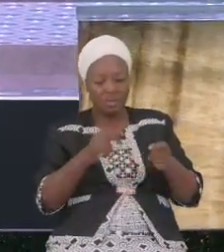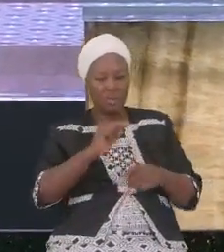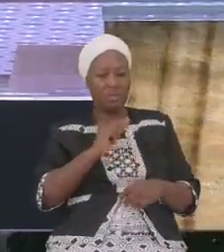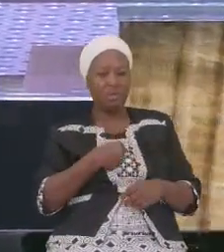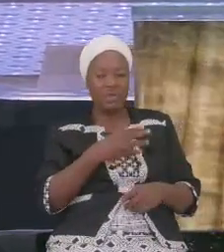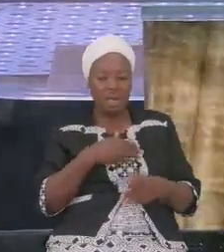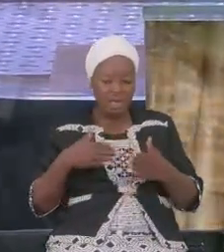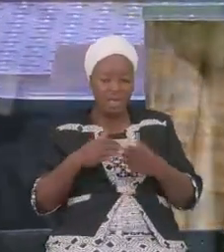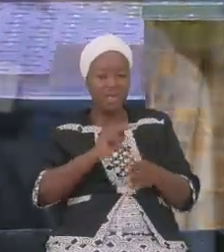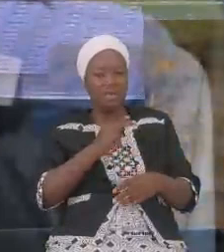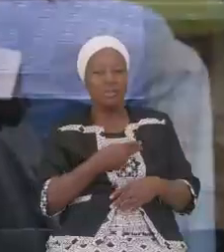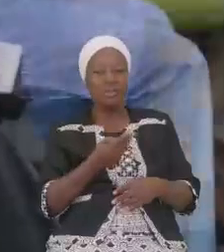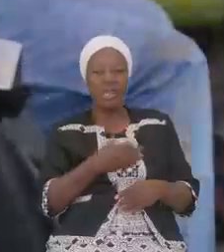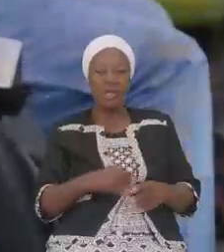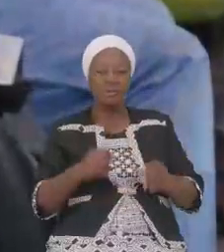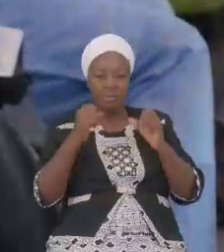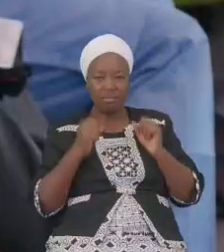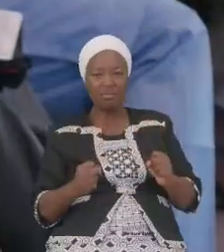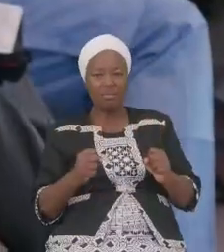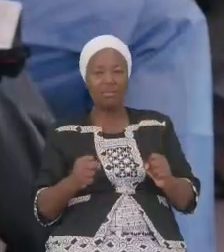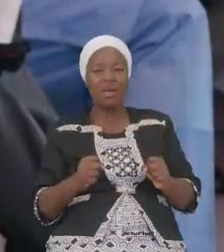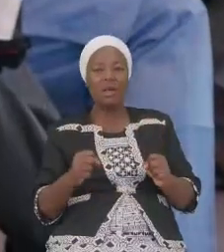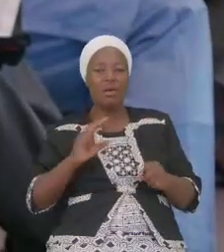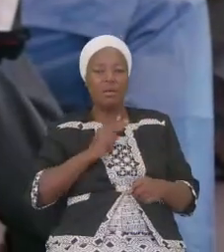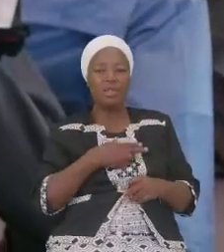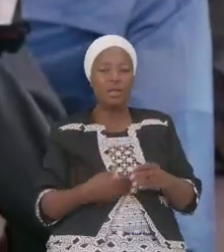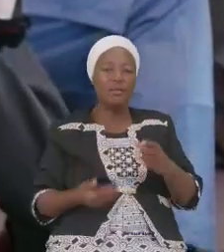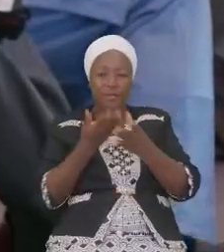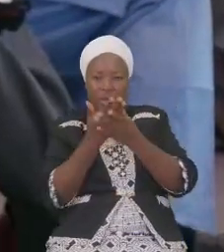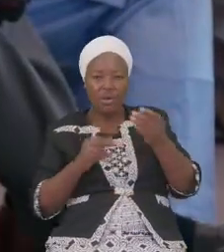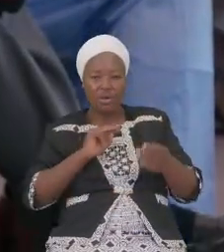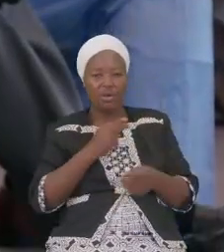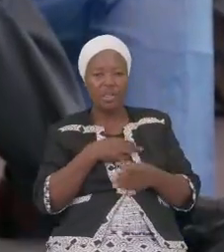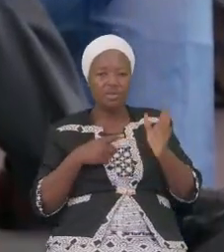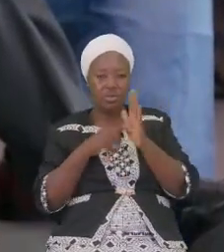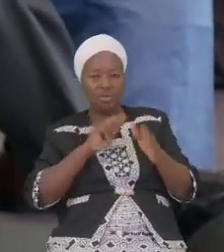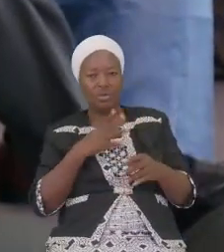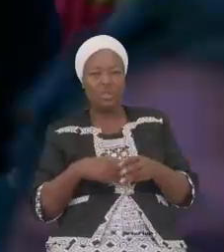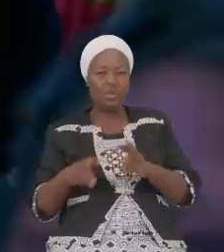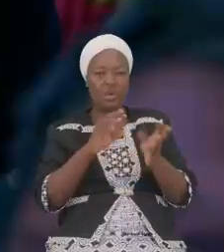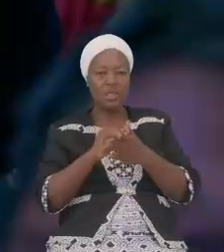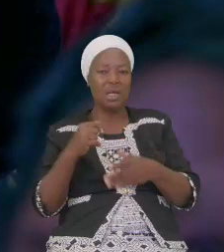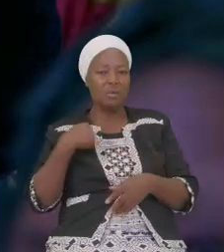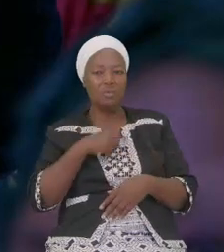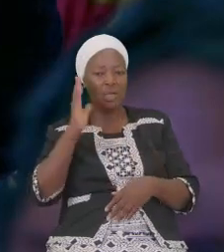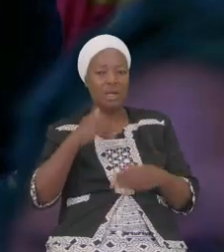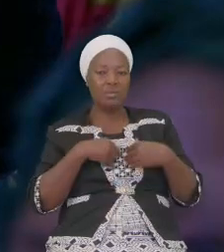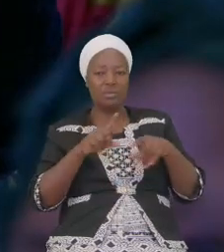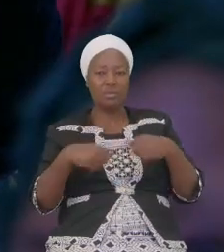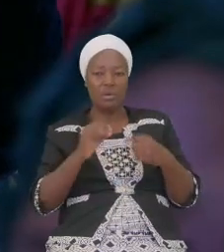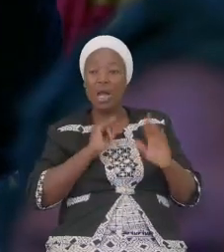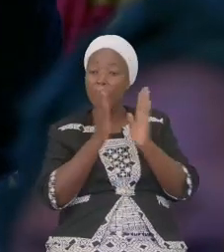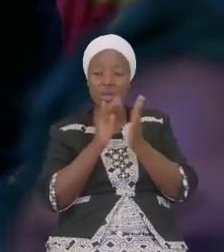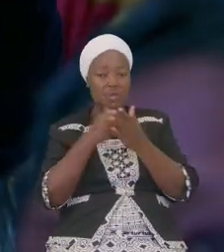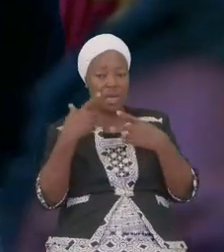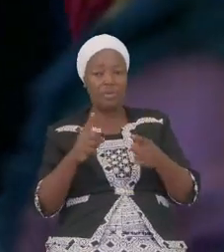and direct us and empower us and envelop us and show us the way we ought to go. I pray it will happen